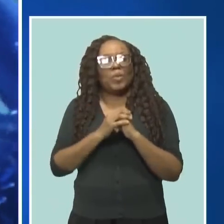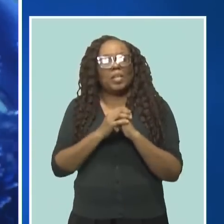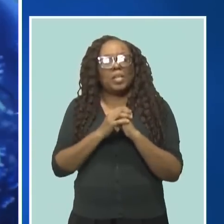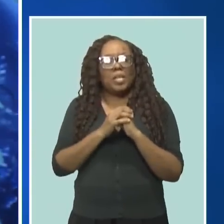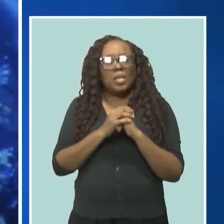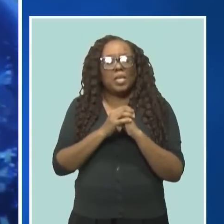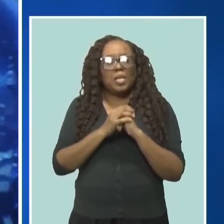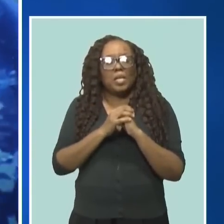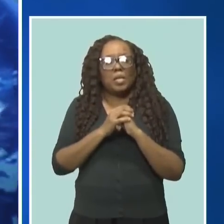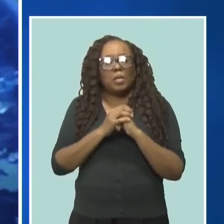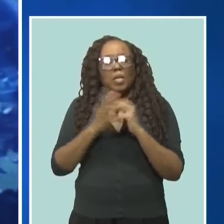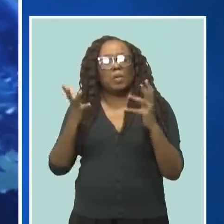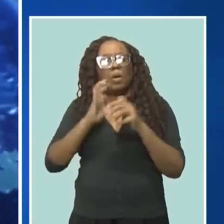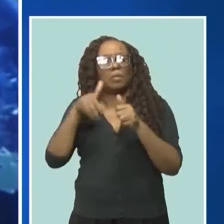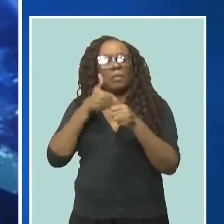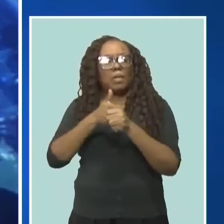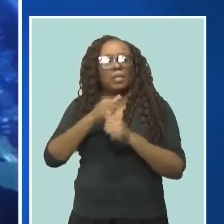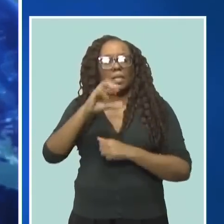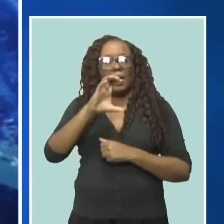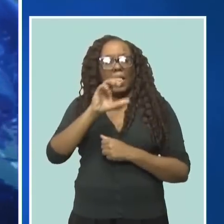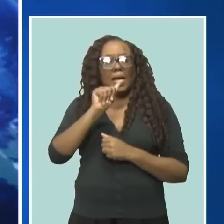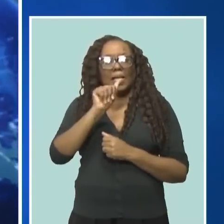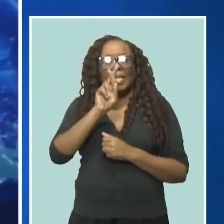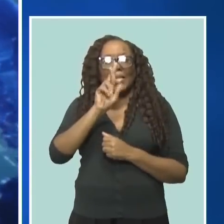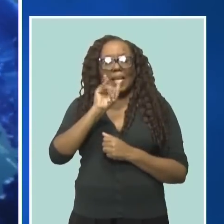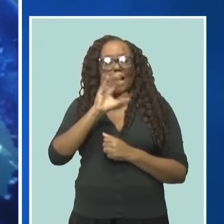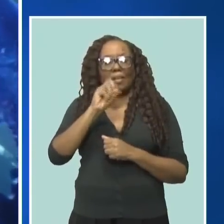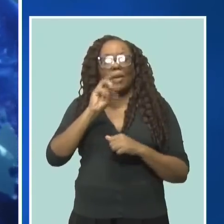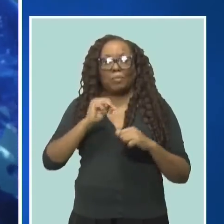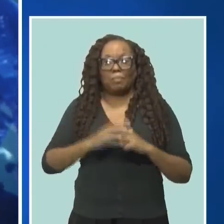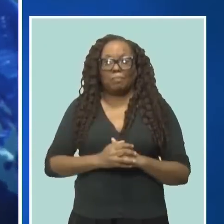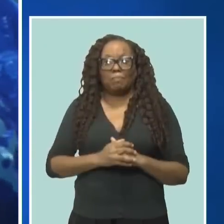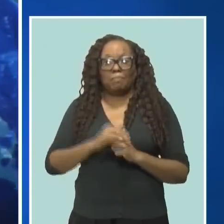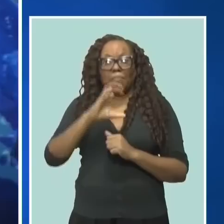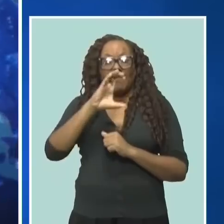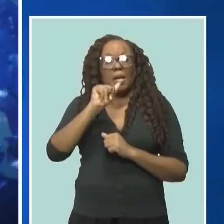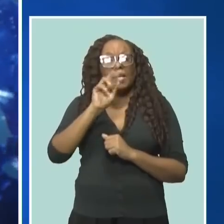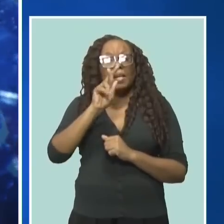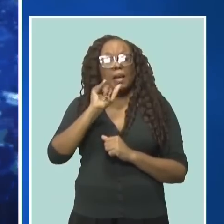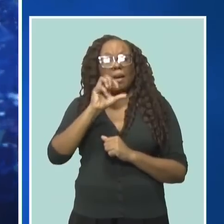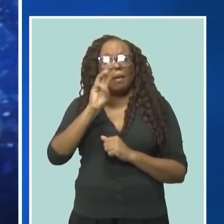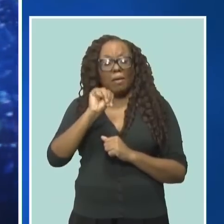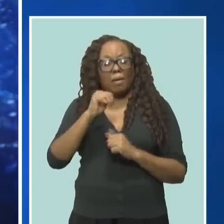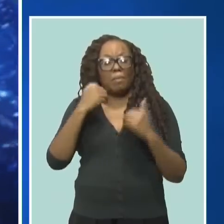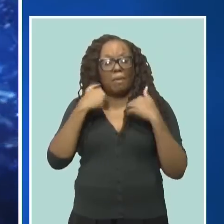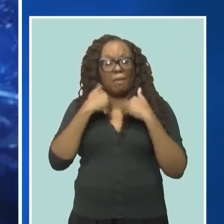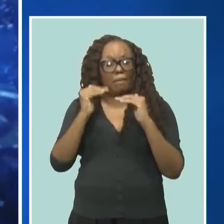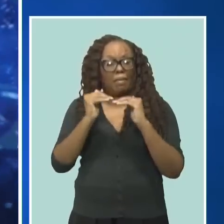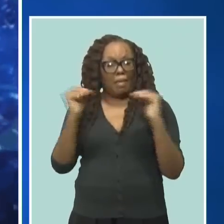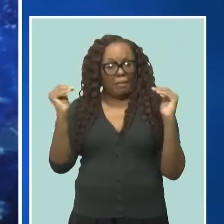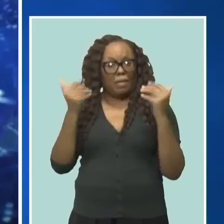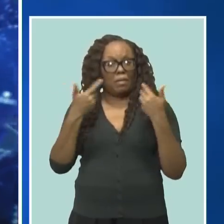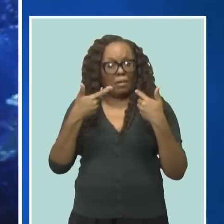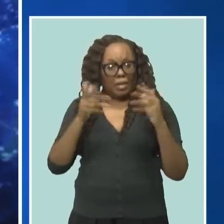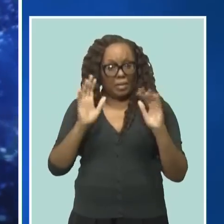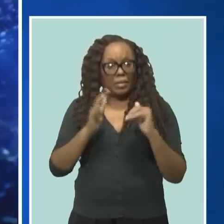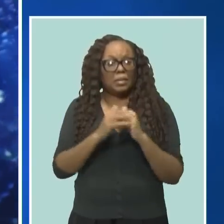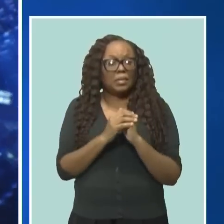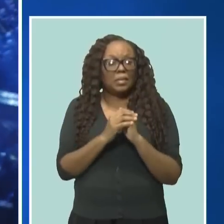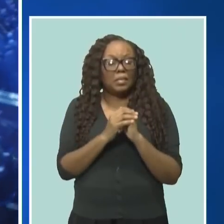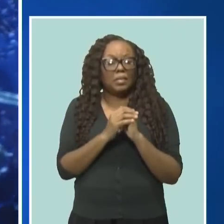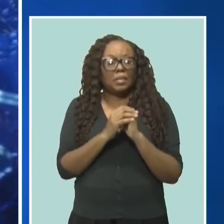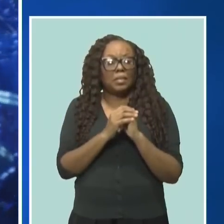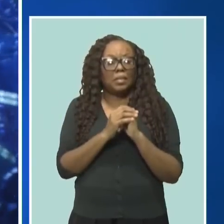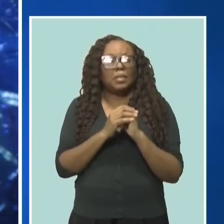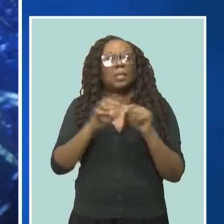the CARICOM model. The CARICOM actually has a framework. Then there's also a revised framework for